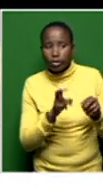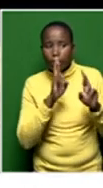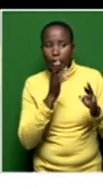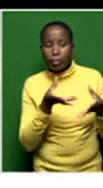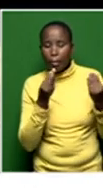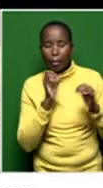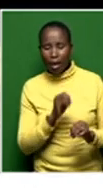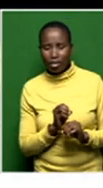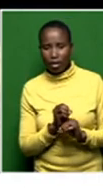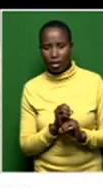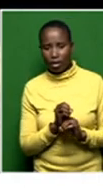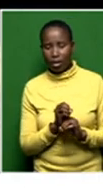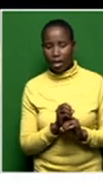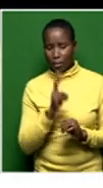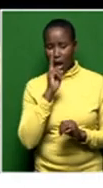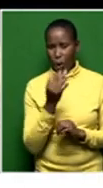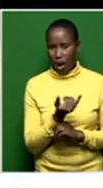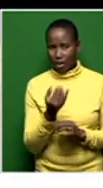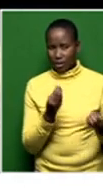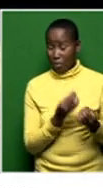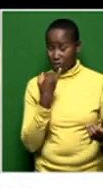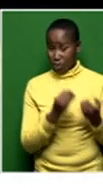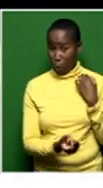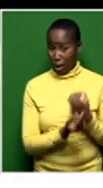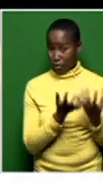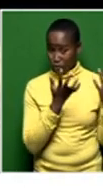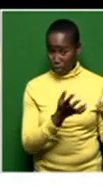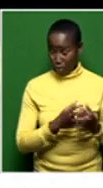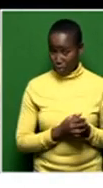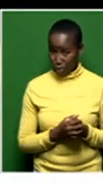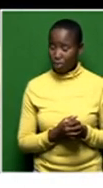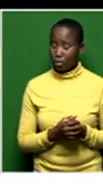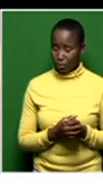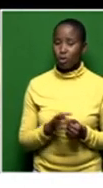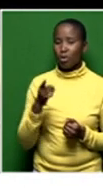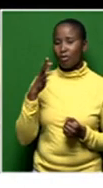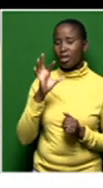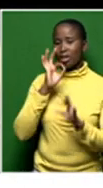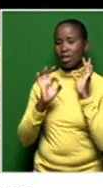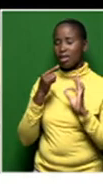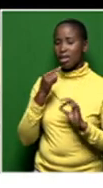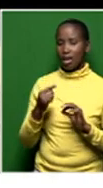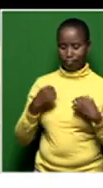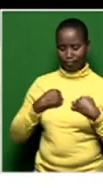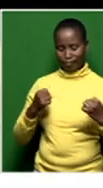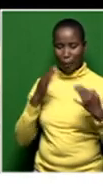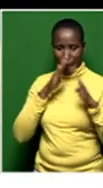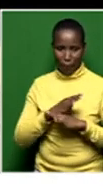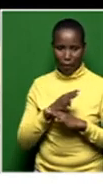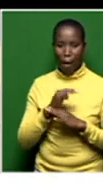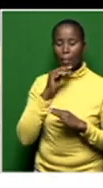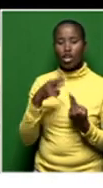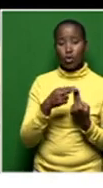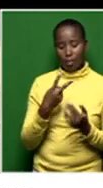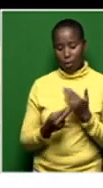it seems something has gone wrong there. You've been saying that there's been no openness. These are the unions, I take it both